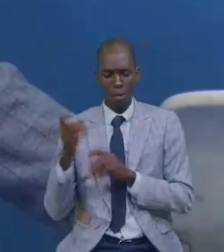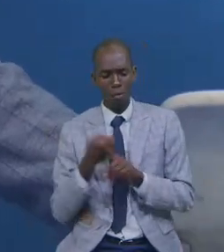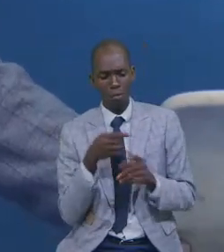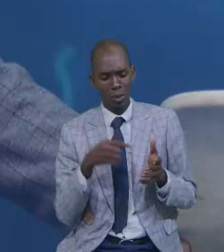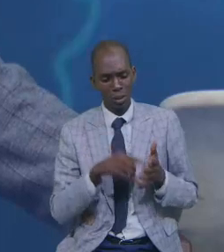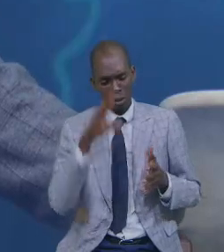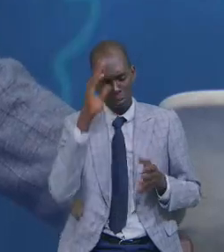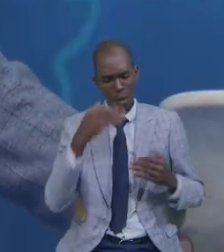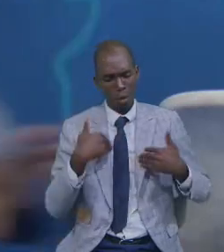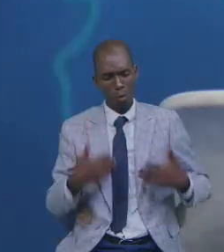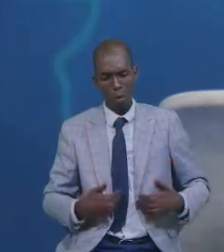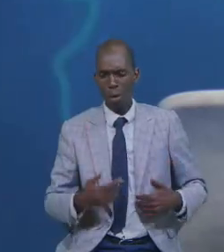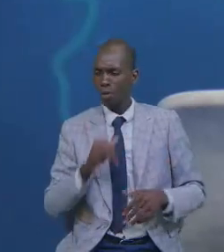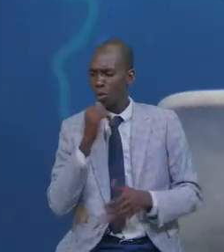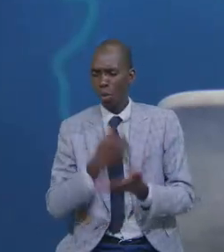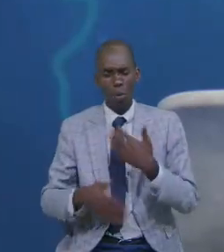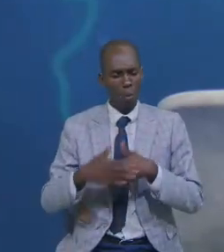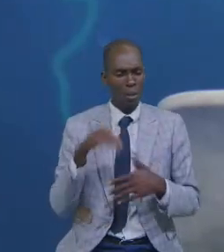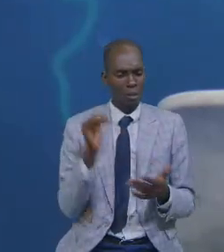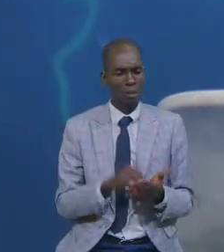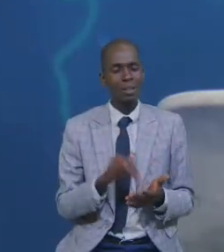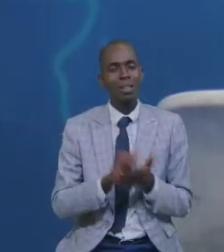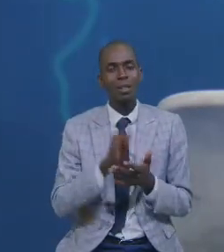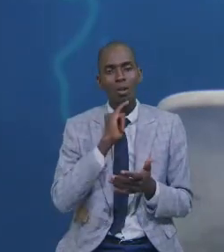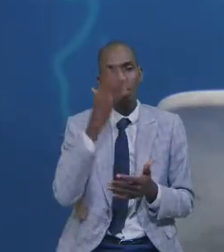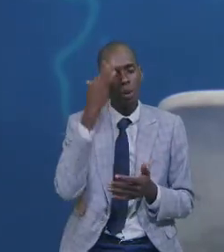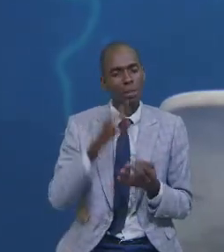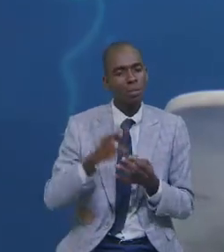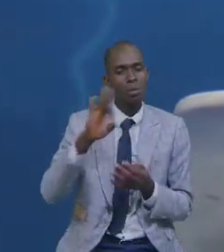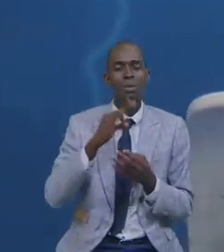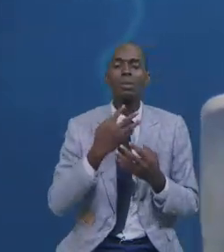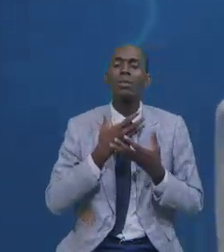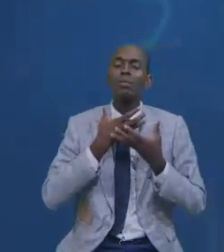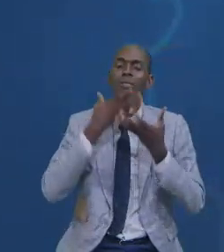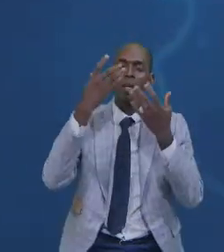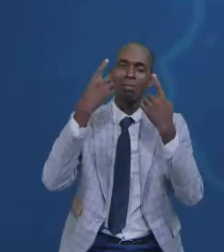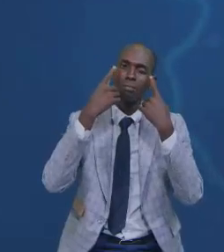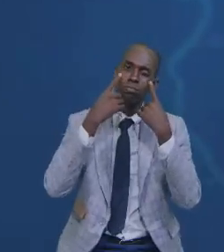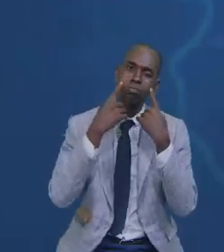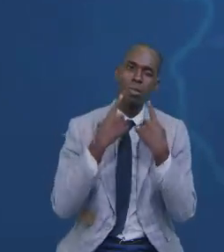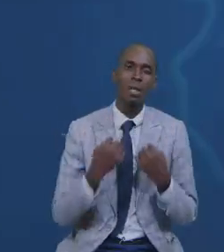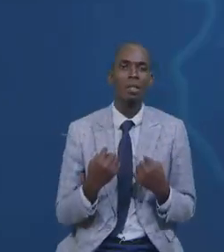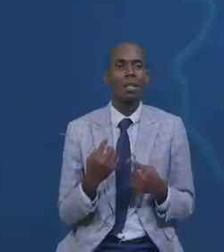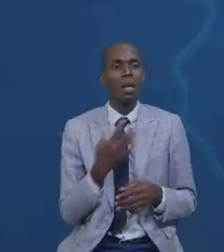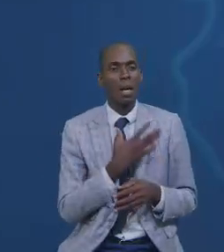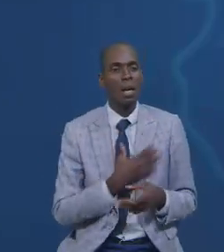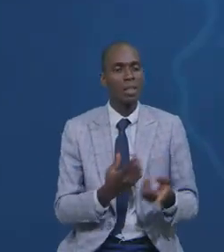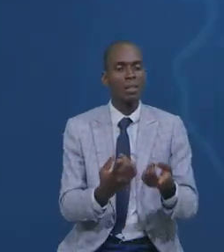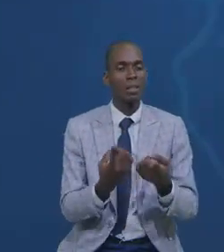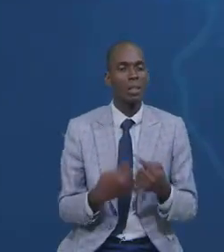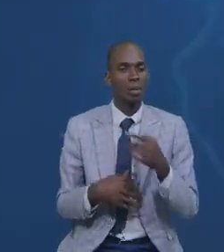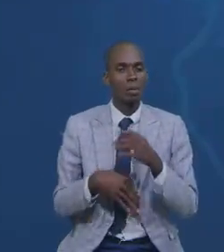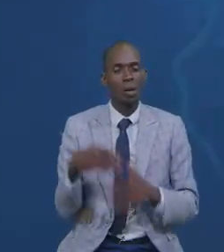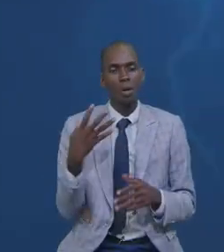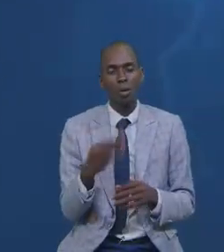The spirit cried and rent him some and came out of